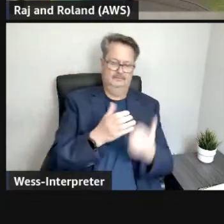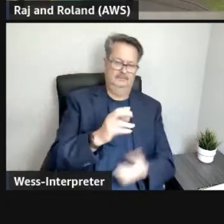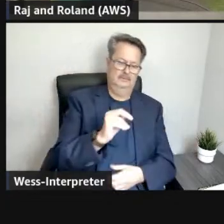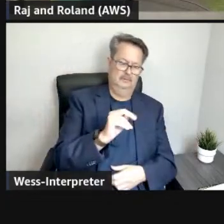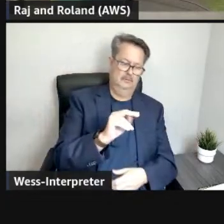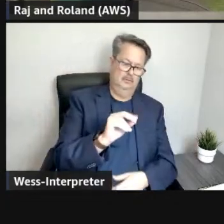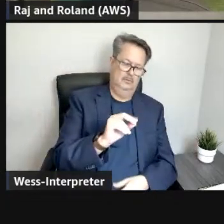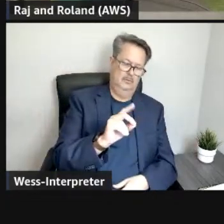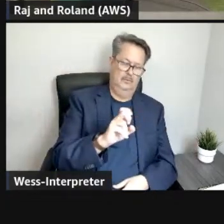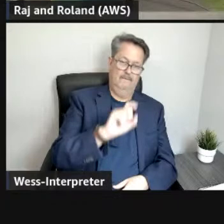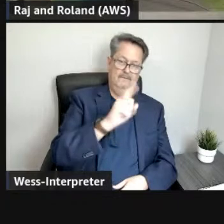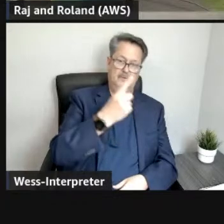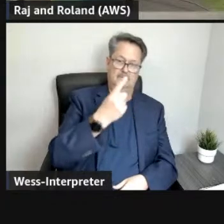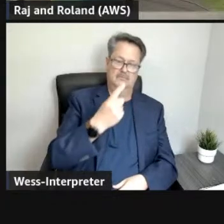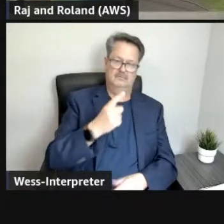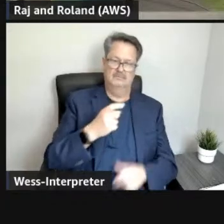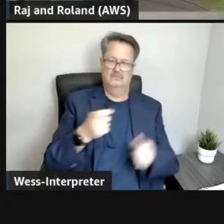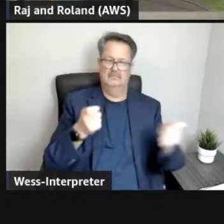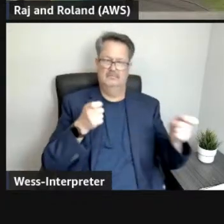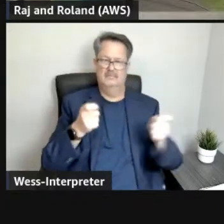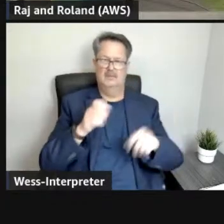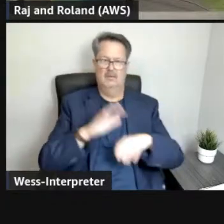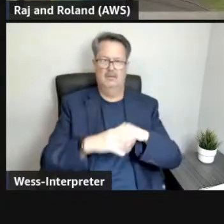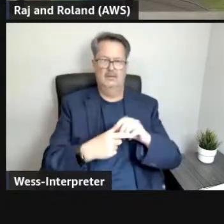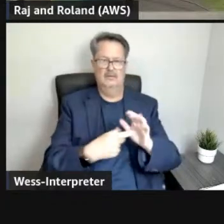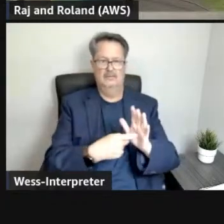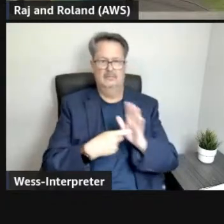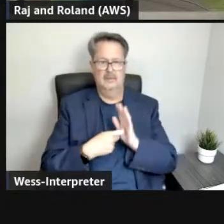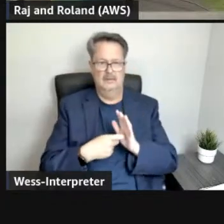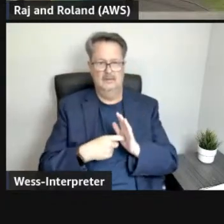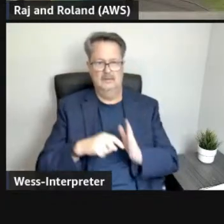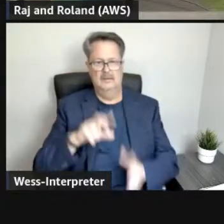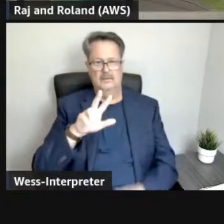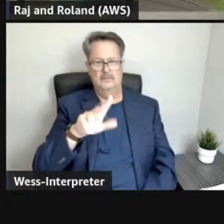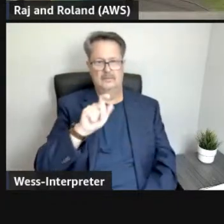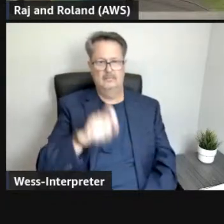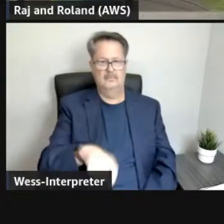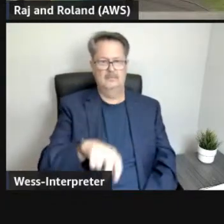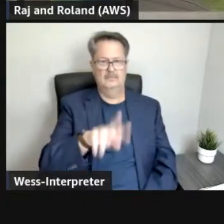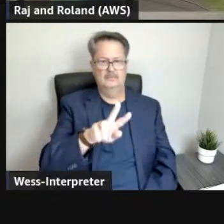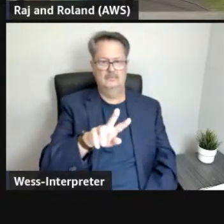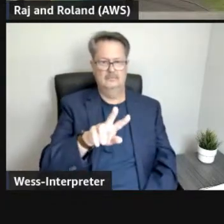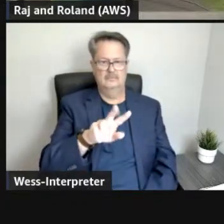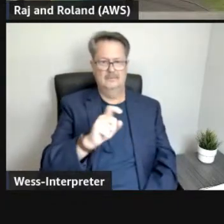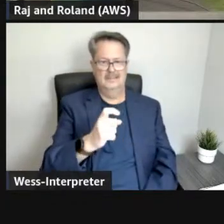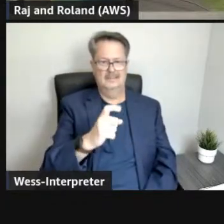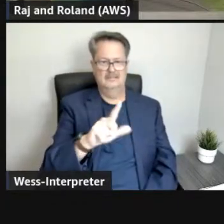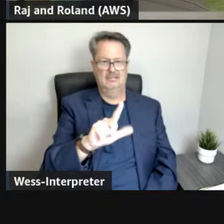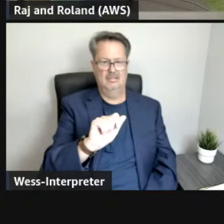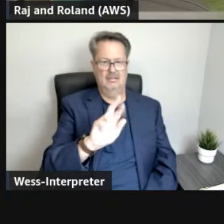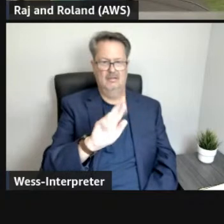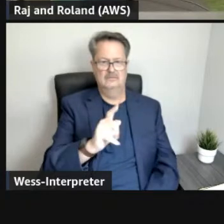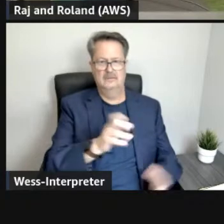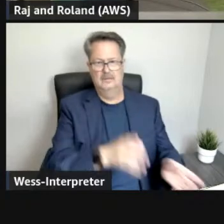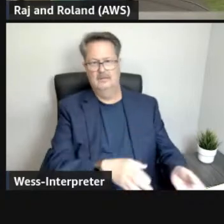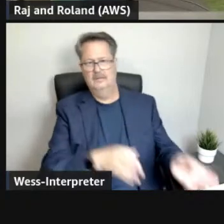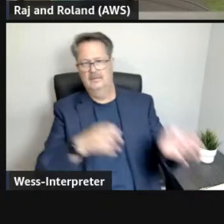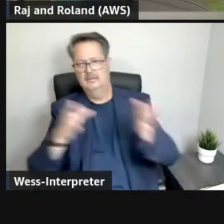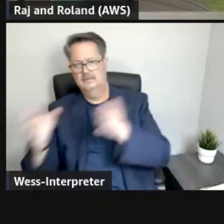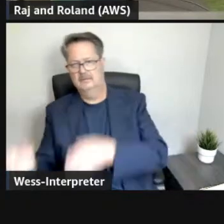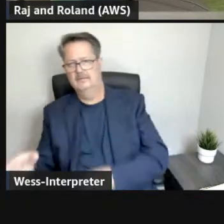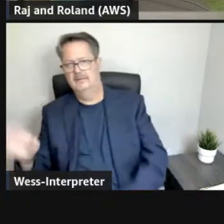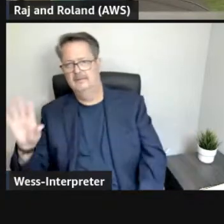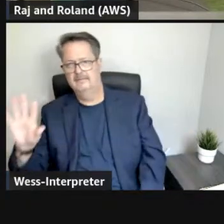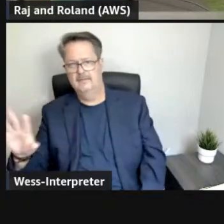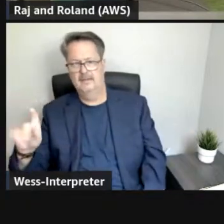on demand, which is spinning up T3.2x large. The second node group is managed that's reserved M5.x large. The assumption